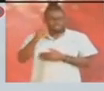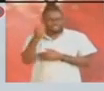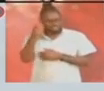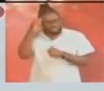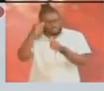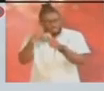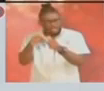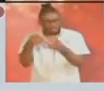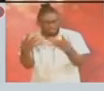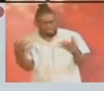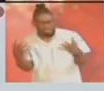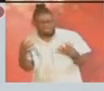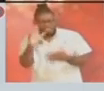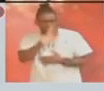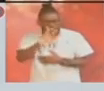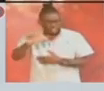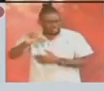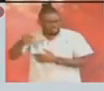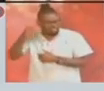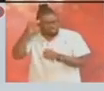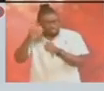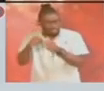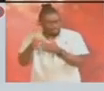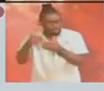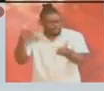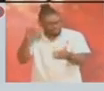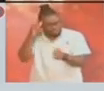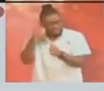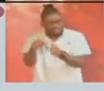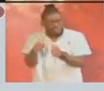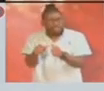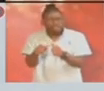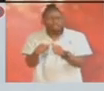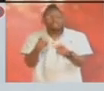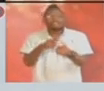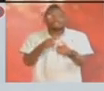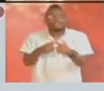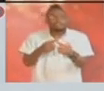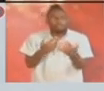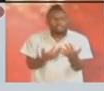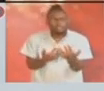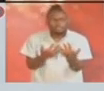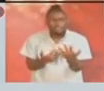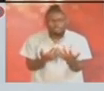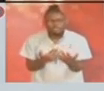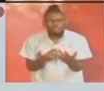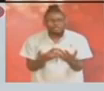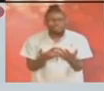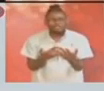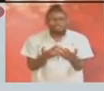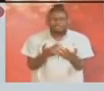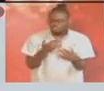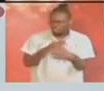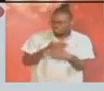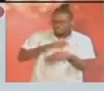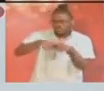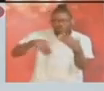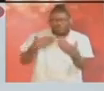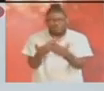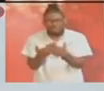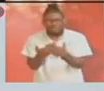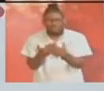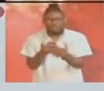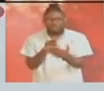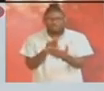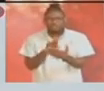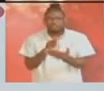to make a decision as to whether we stop at 16,000 or use out all. We have now made